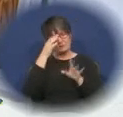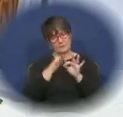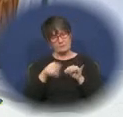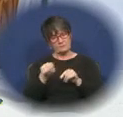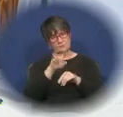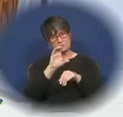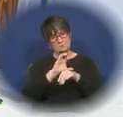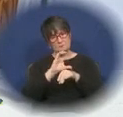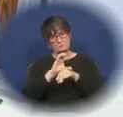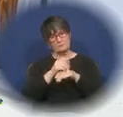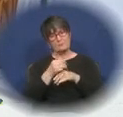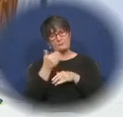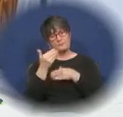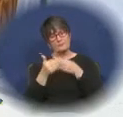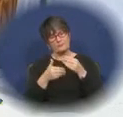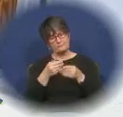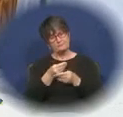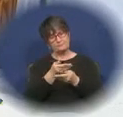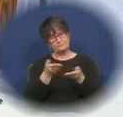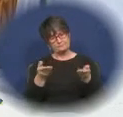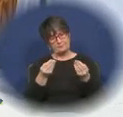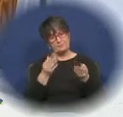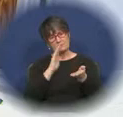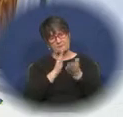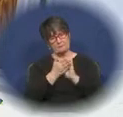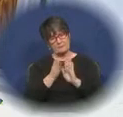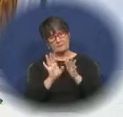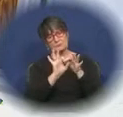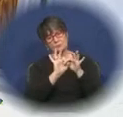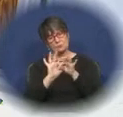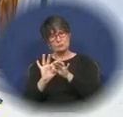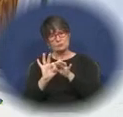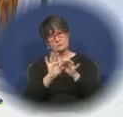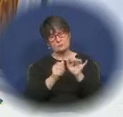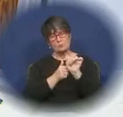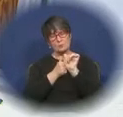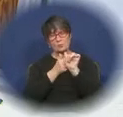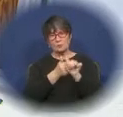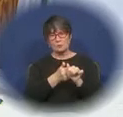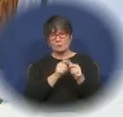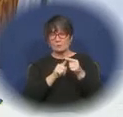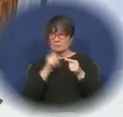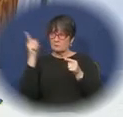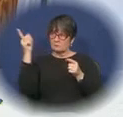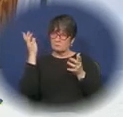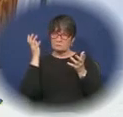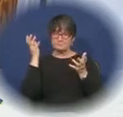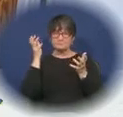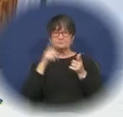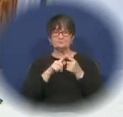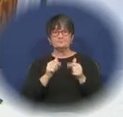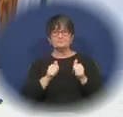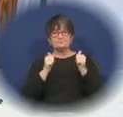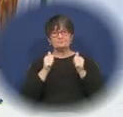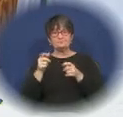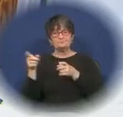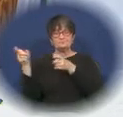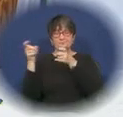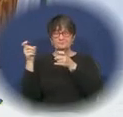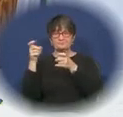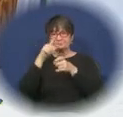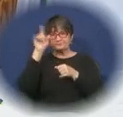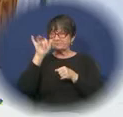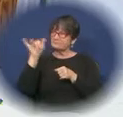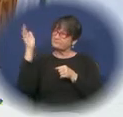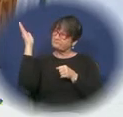church, and graciously grant her peace and unity in accordance with your will, who live and reign forever and